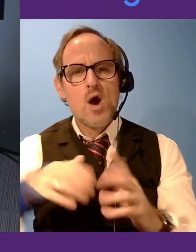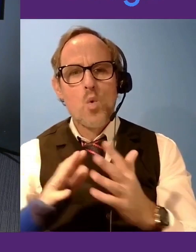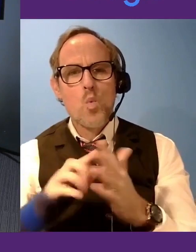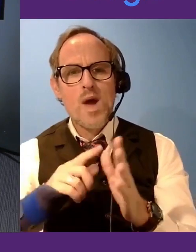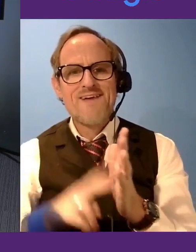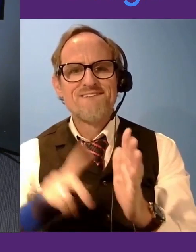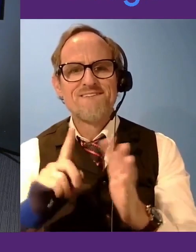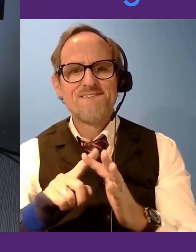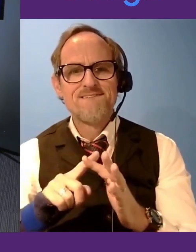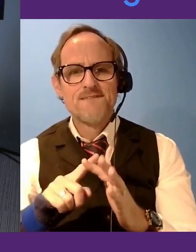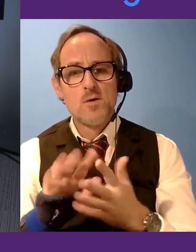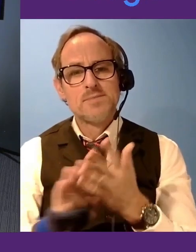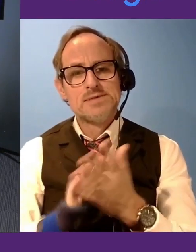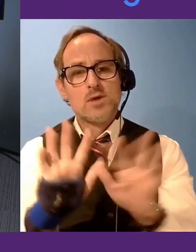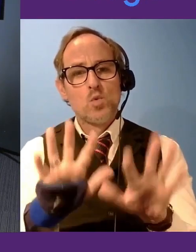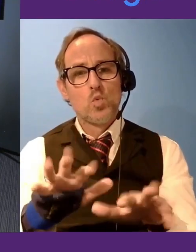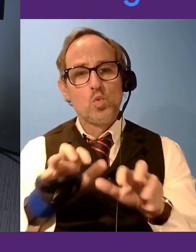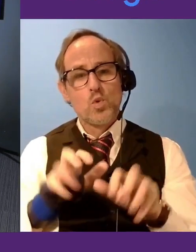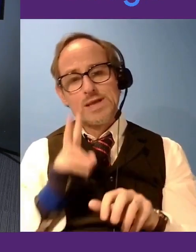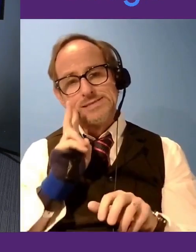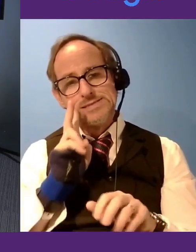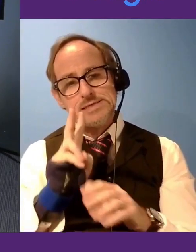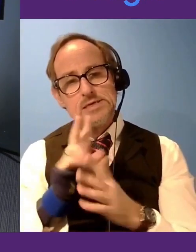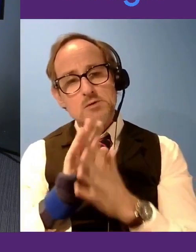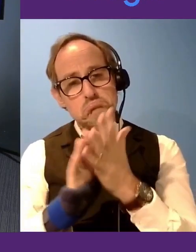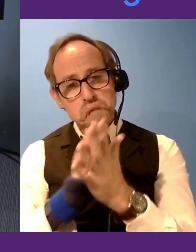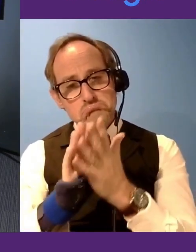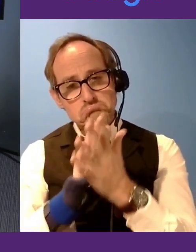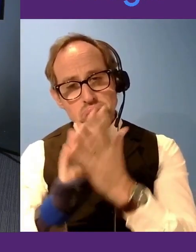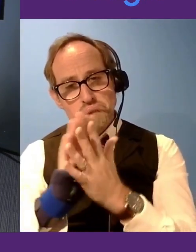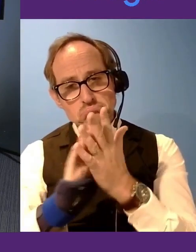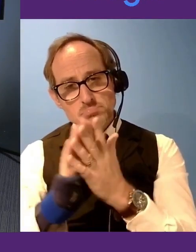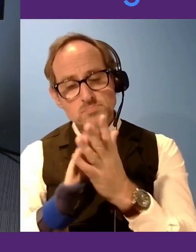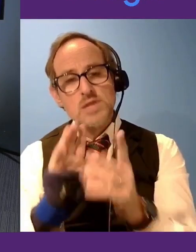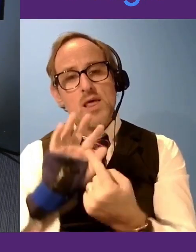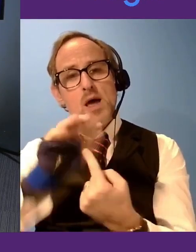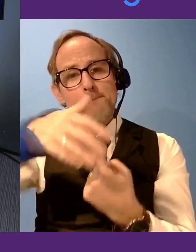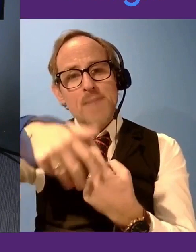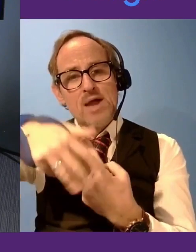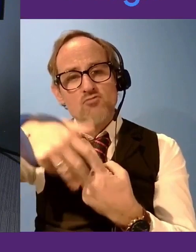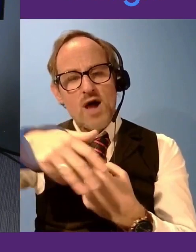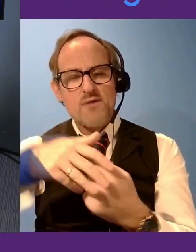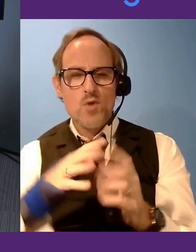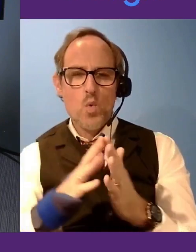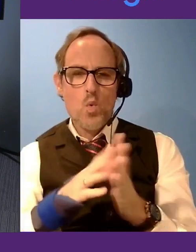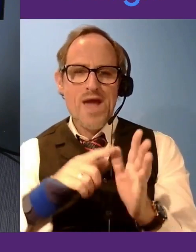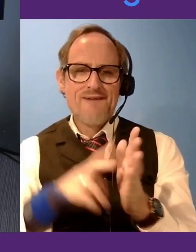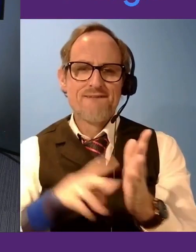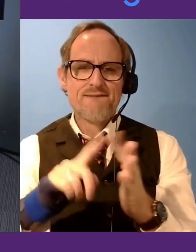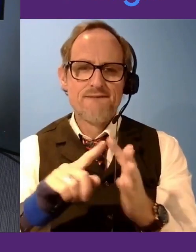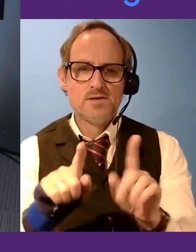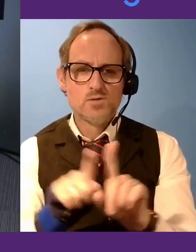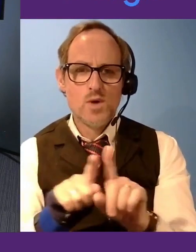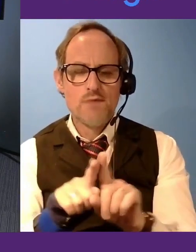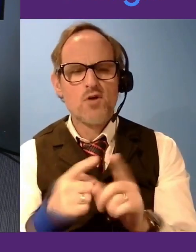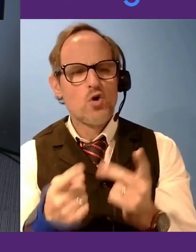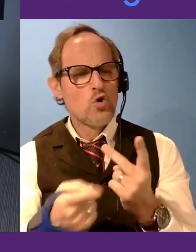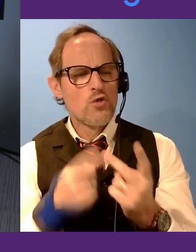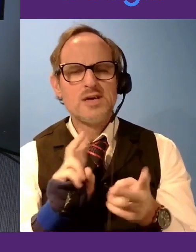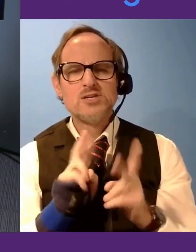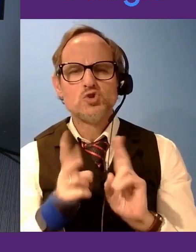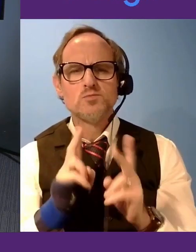see the wave sound as long as he interprets the songs. And I think that is a great thing. And there's also another interpreter in